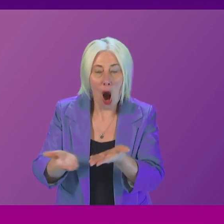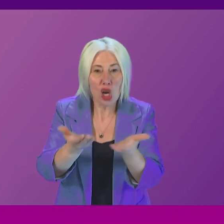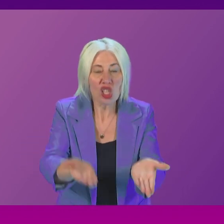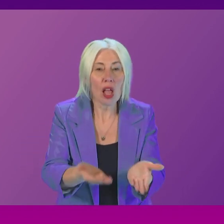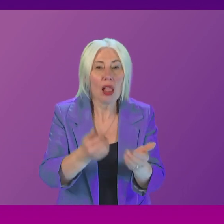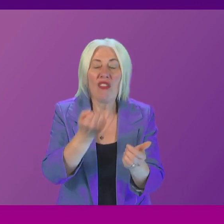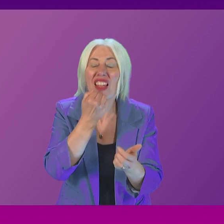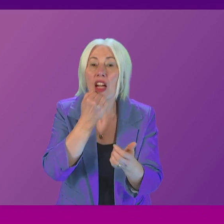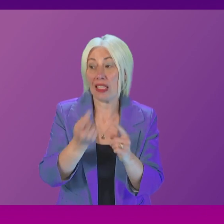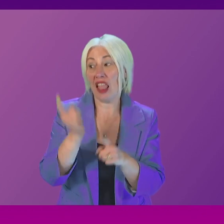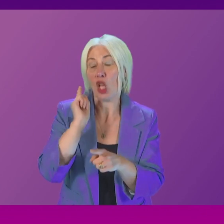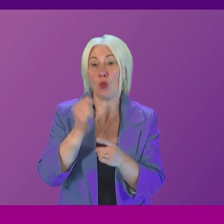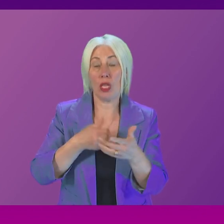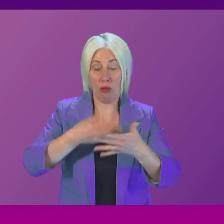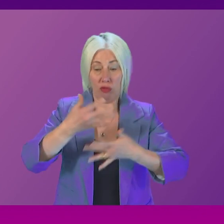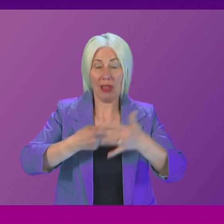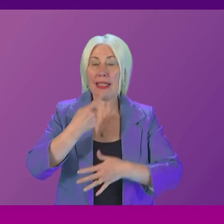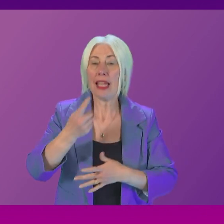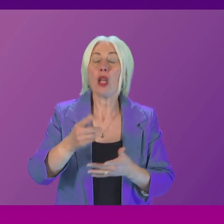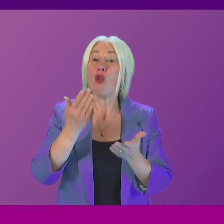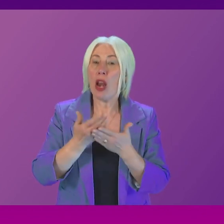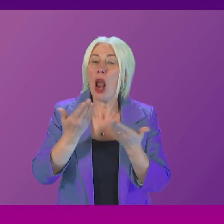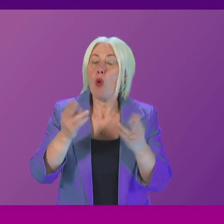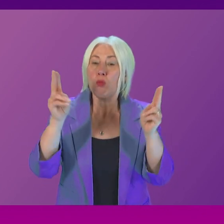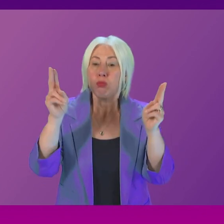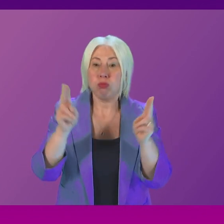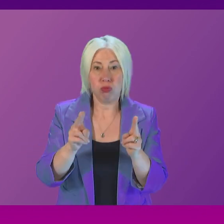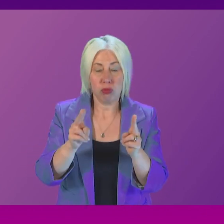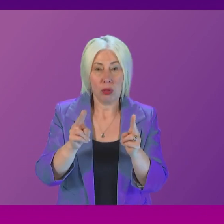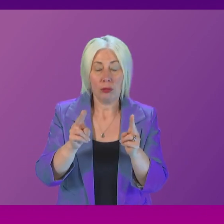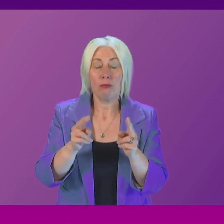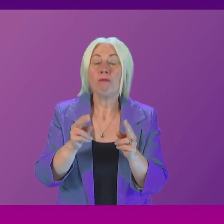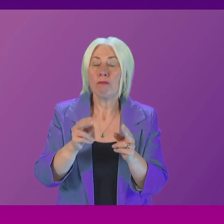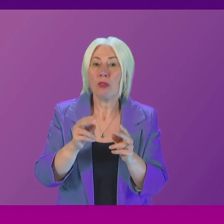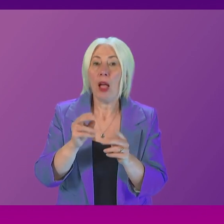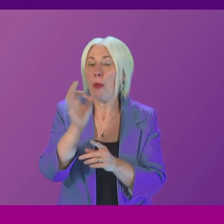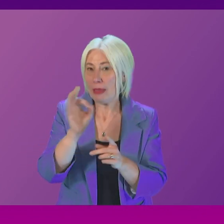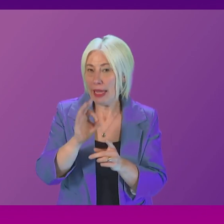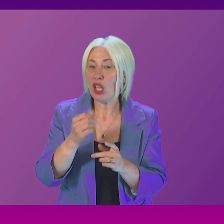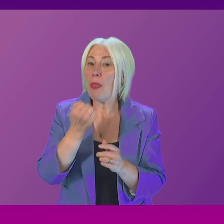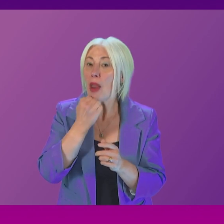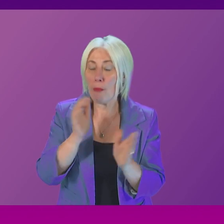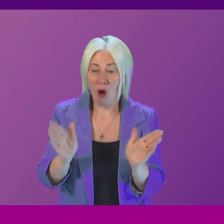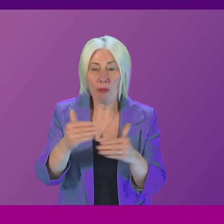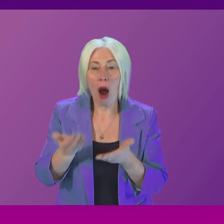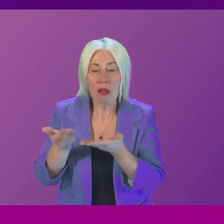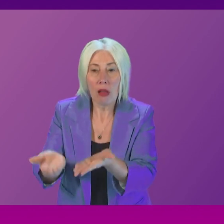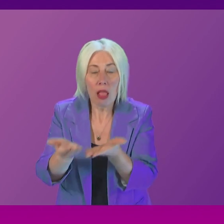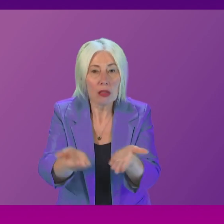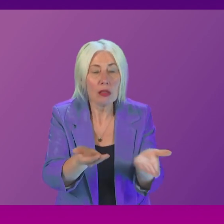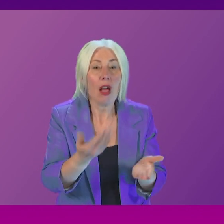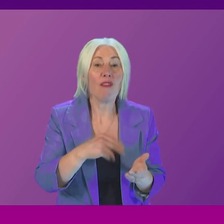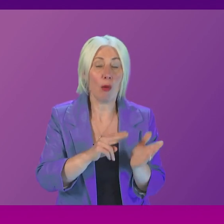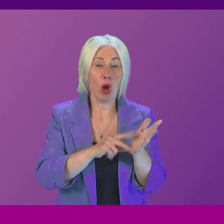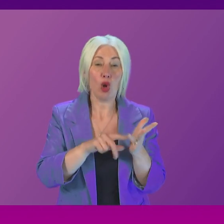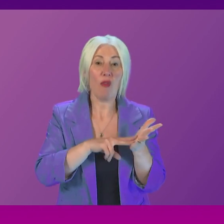out last week, show that there was a much lower percentage increase in the number of parcels for children from